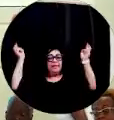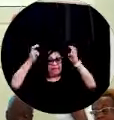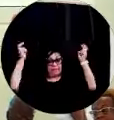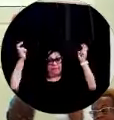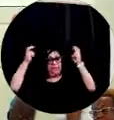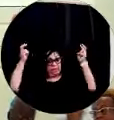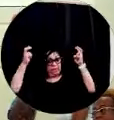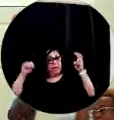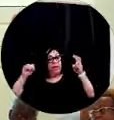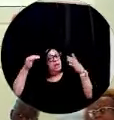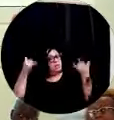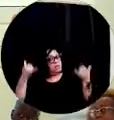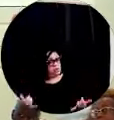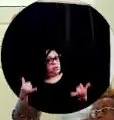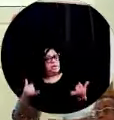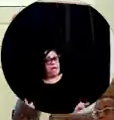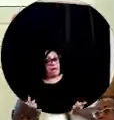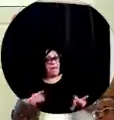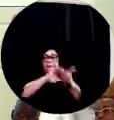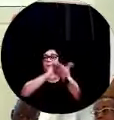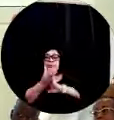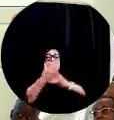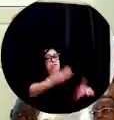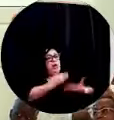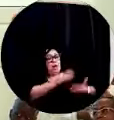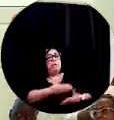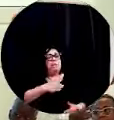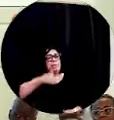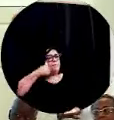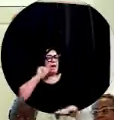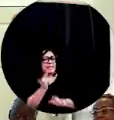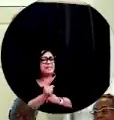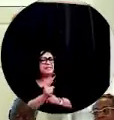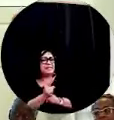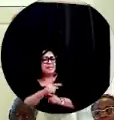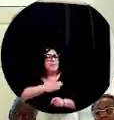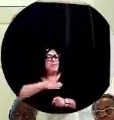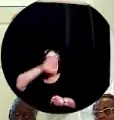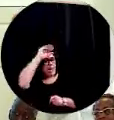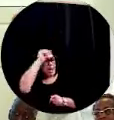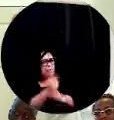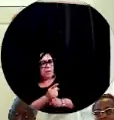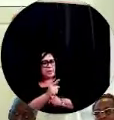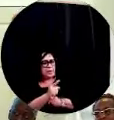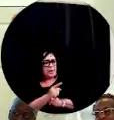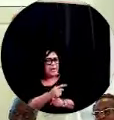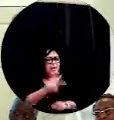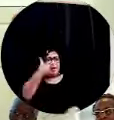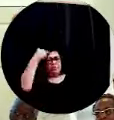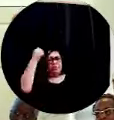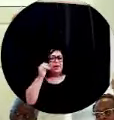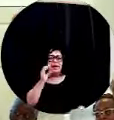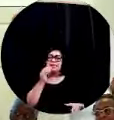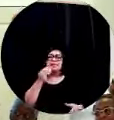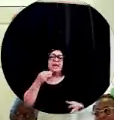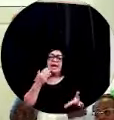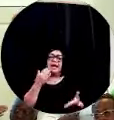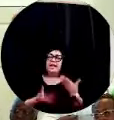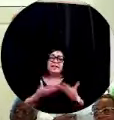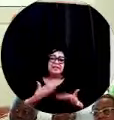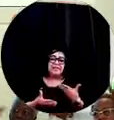So now, cheer up, my sister. Cheer up, my brother. Cheer up, because in spite of it all,